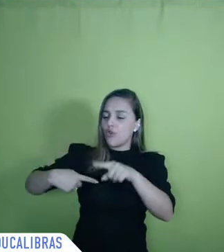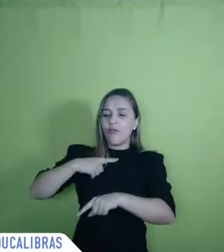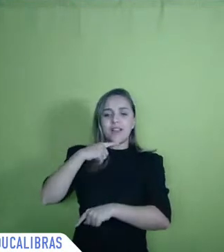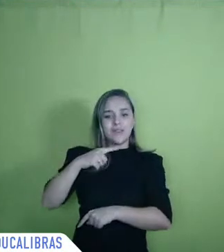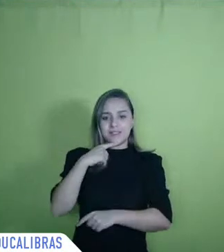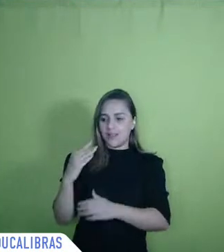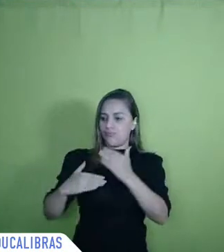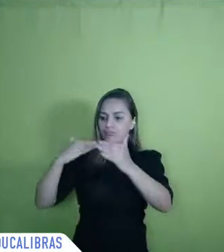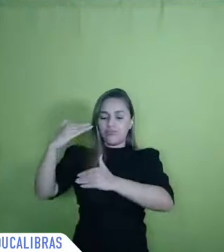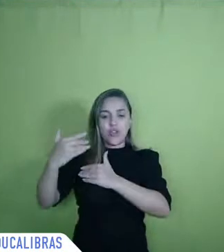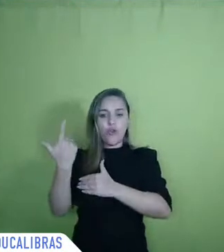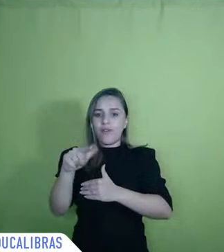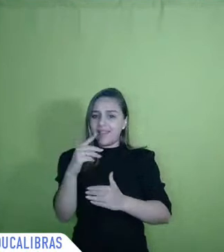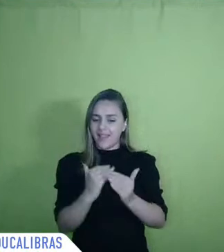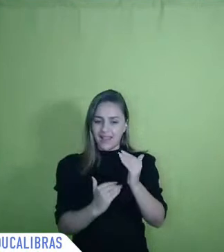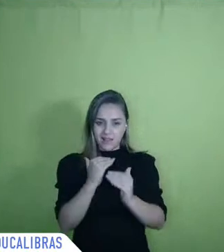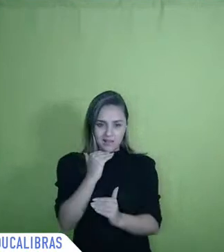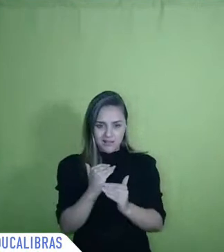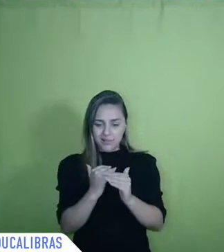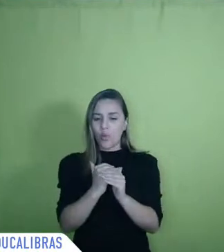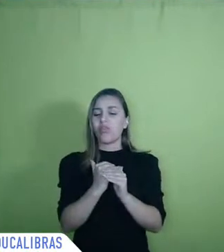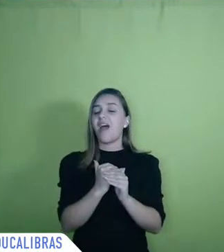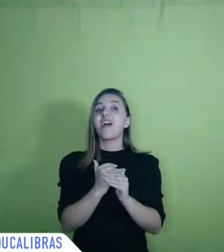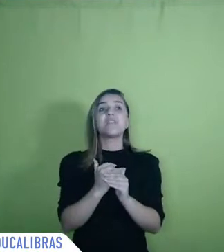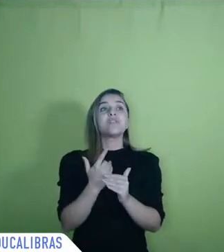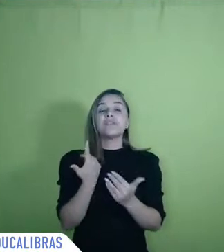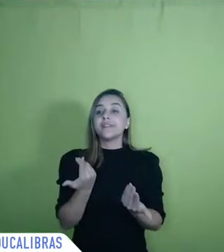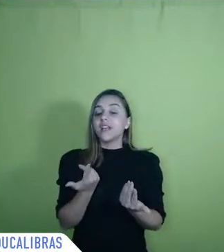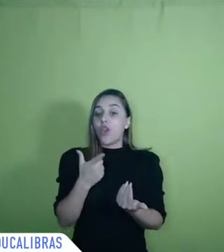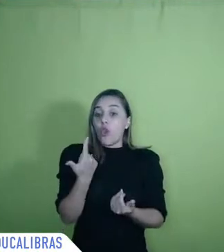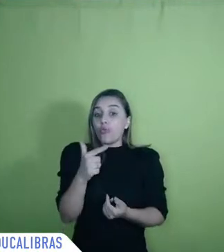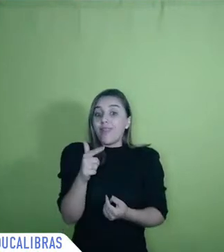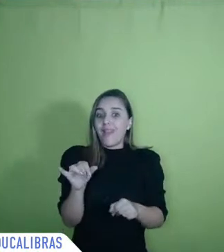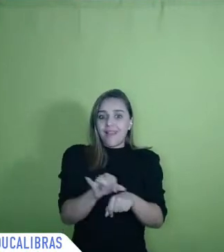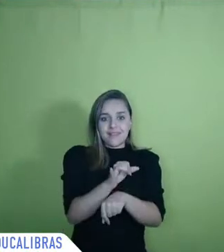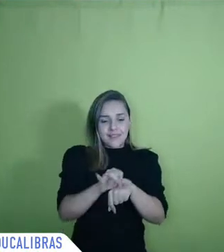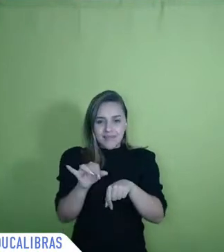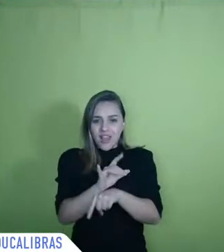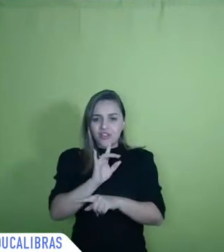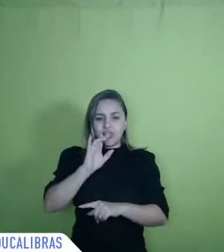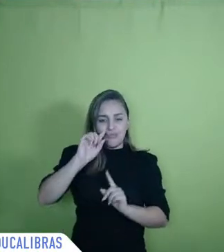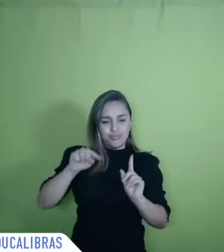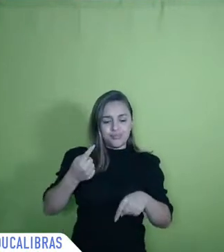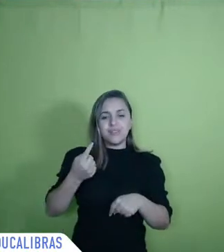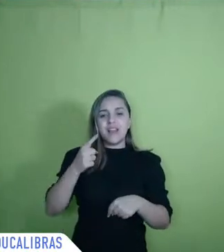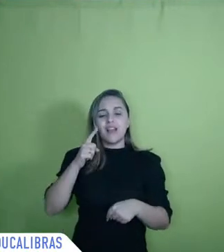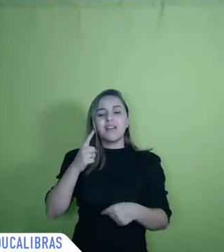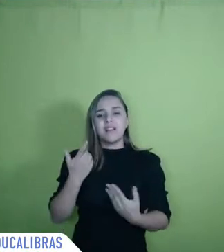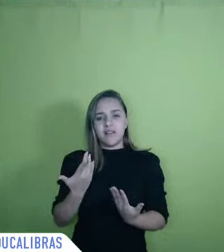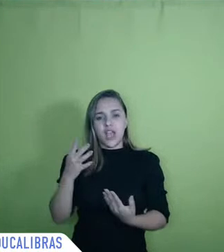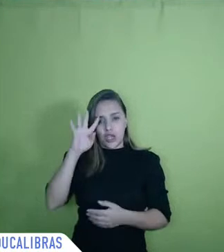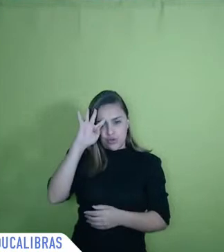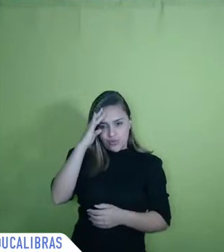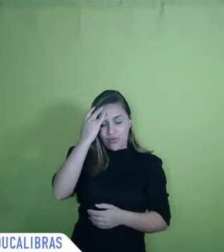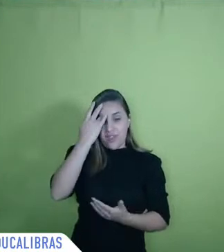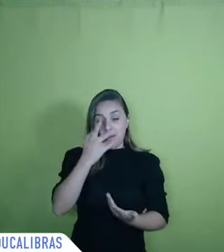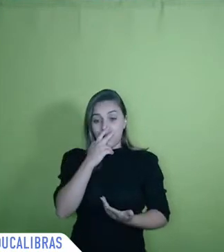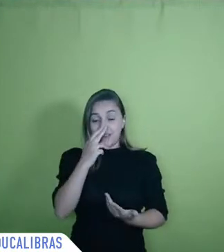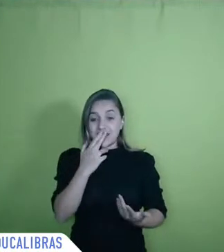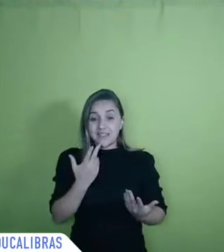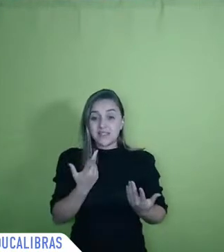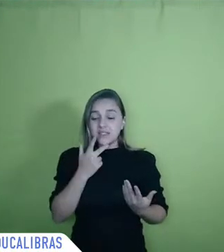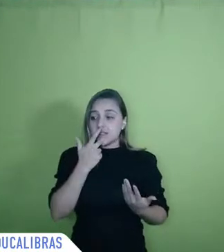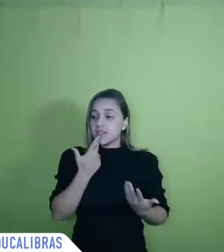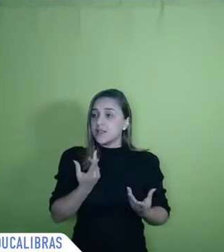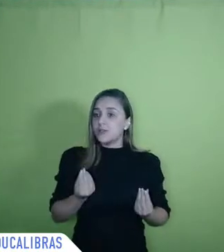brings insecurity. They see that they are not going to grow. We are not going to have any other alternative, and it